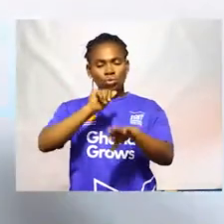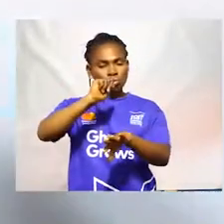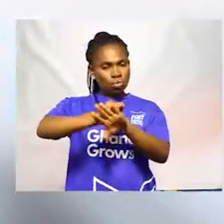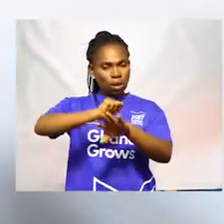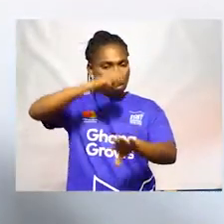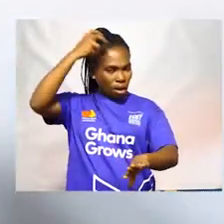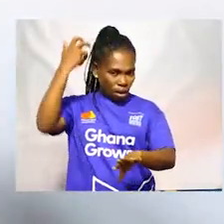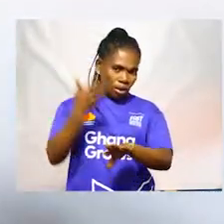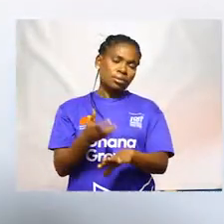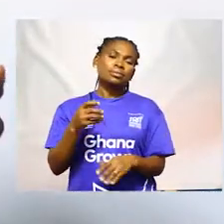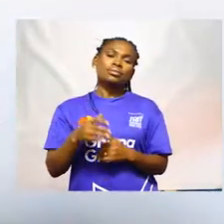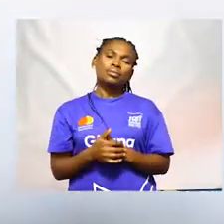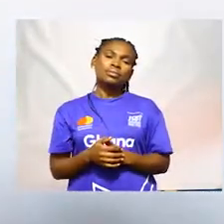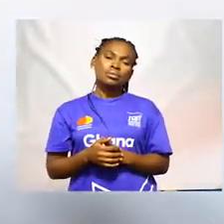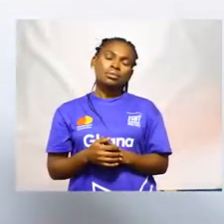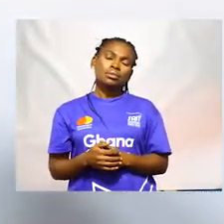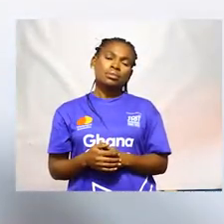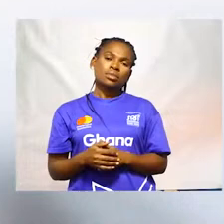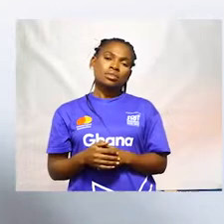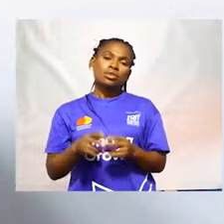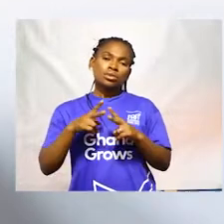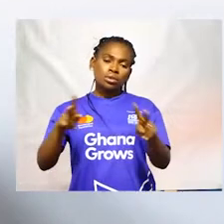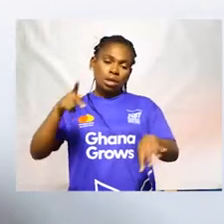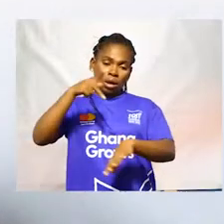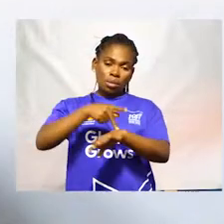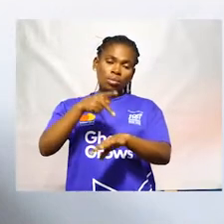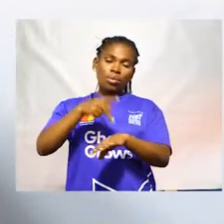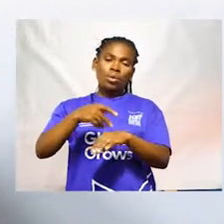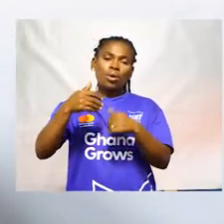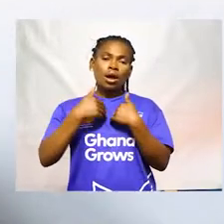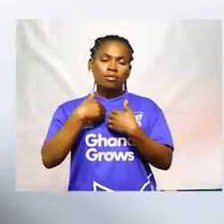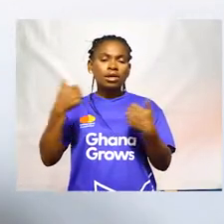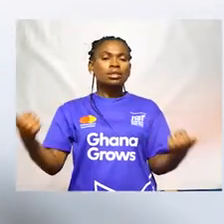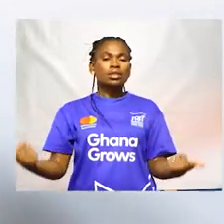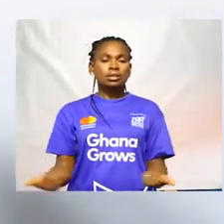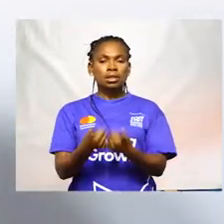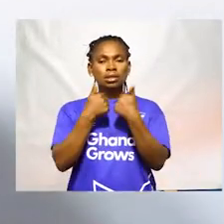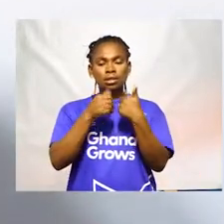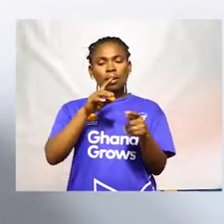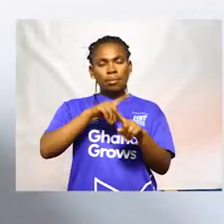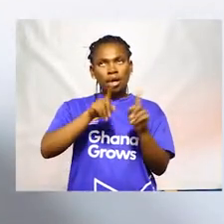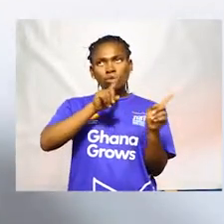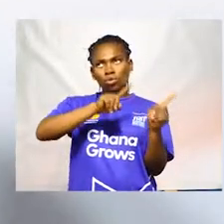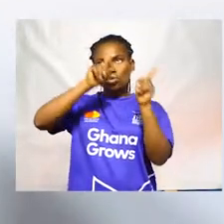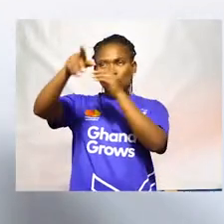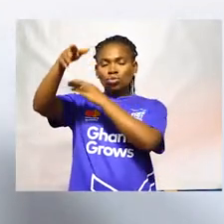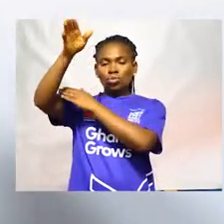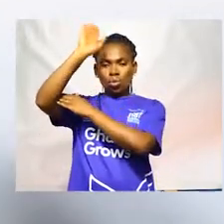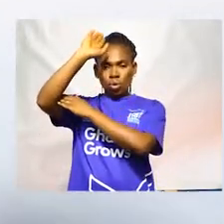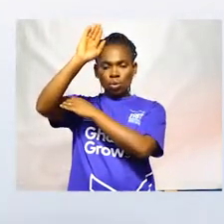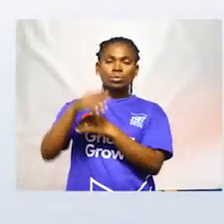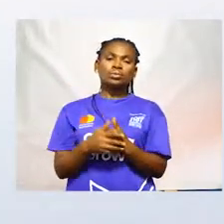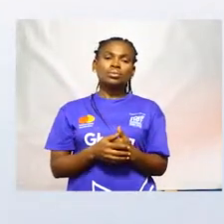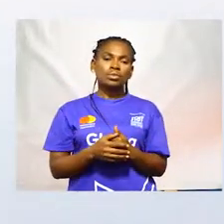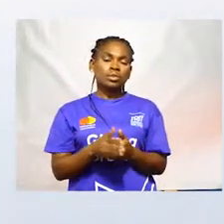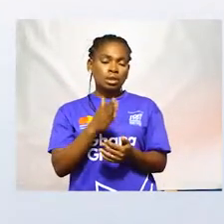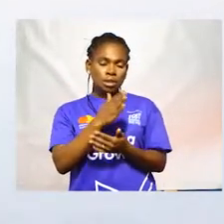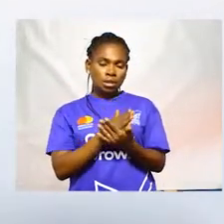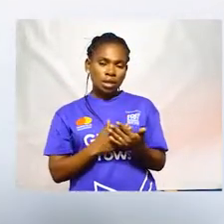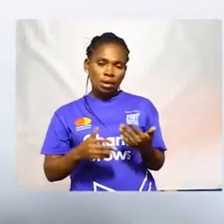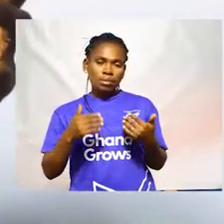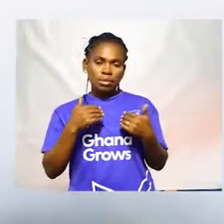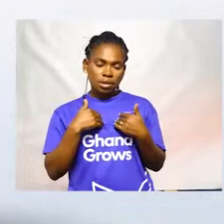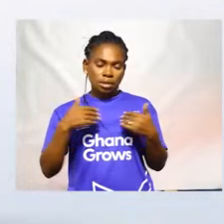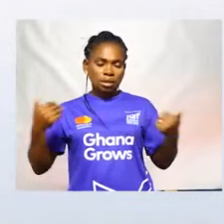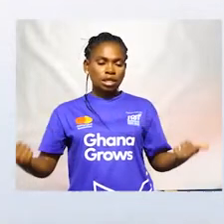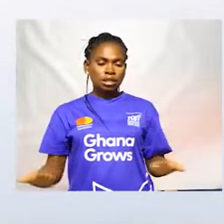Enablement to do the hard work. So the Apostle Paul will have a challenge and will go to God. And for most of us, we want the challenge